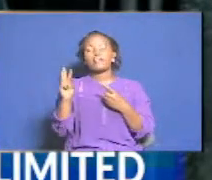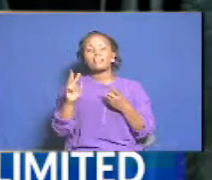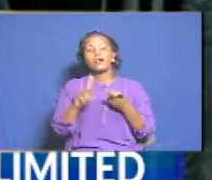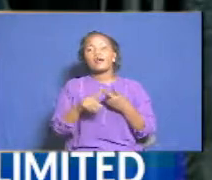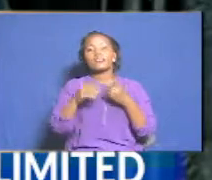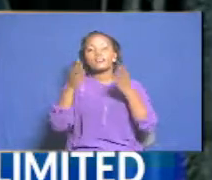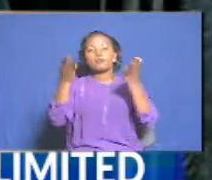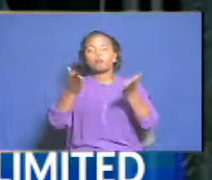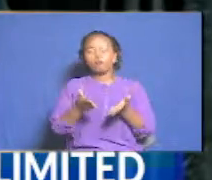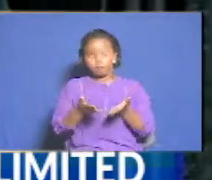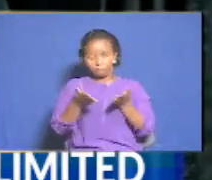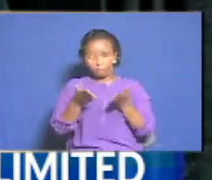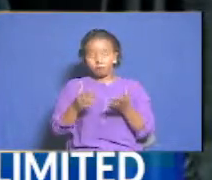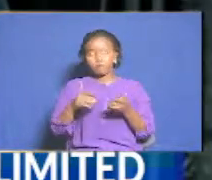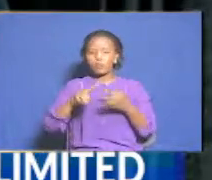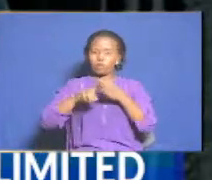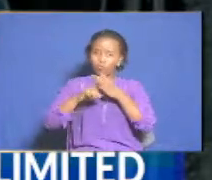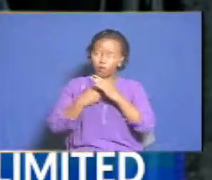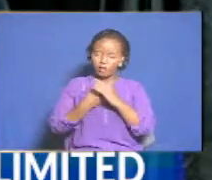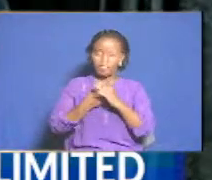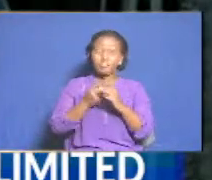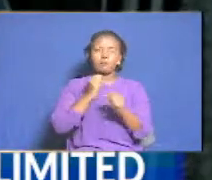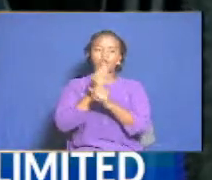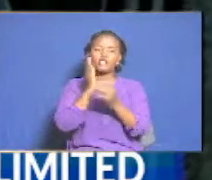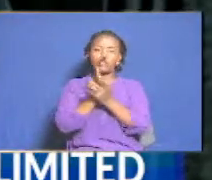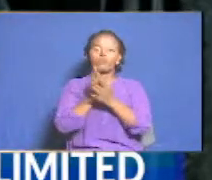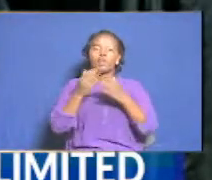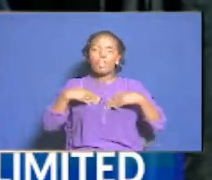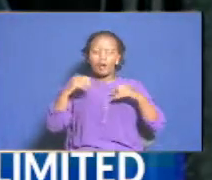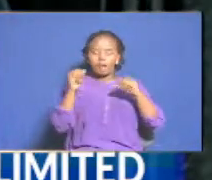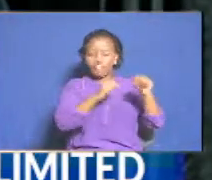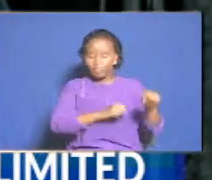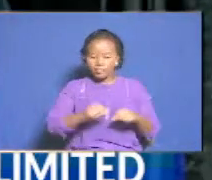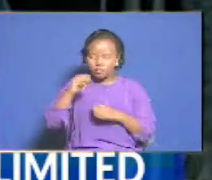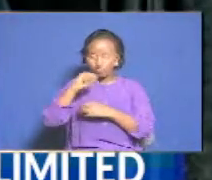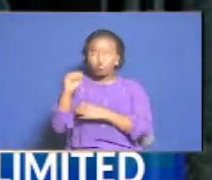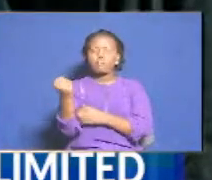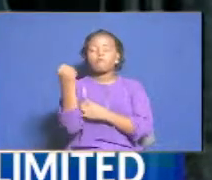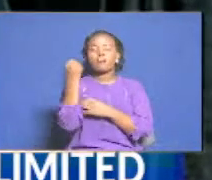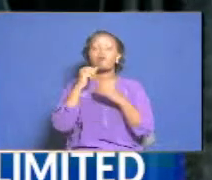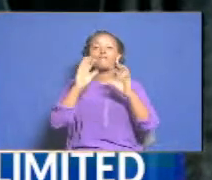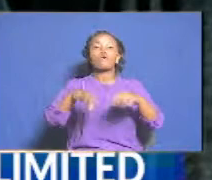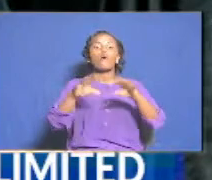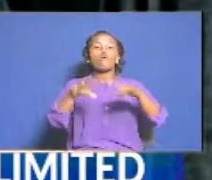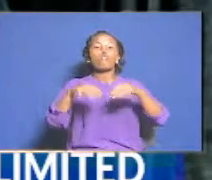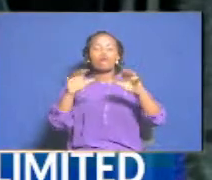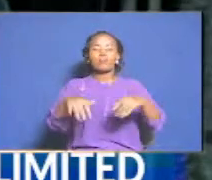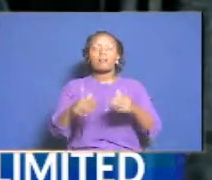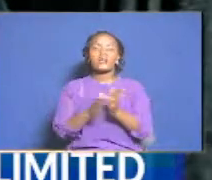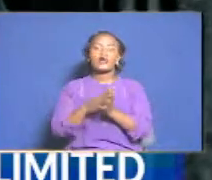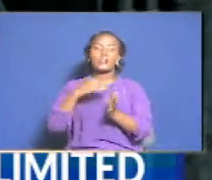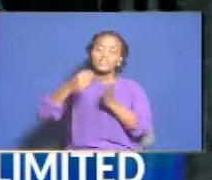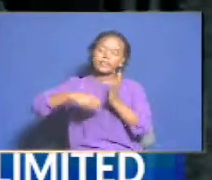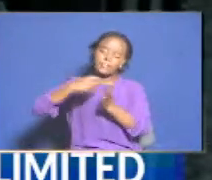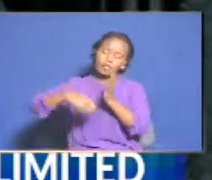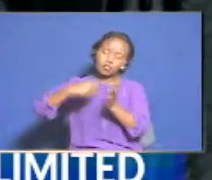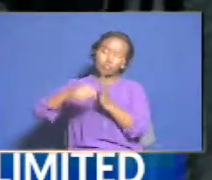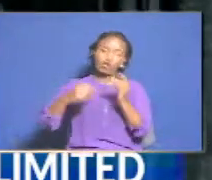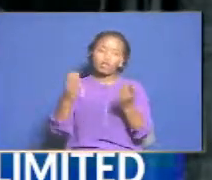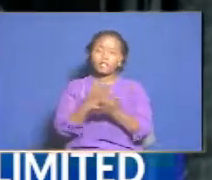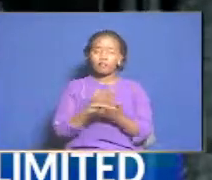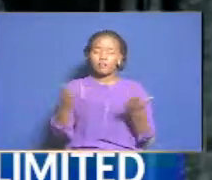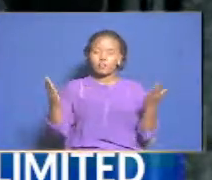regions to start drawing up strategies to revive farming and industrial activities by helping our